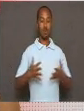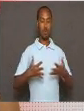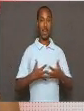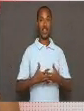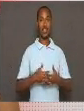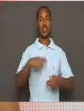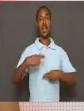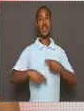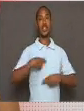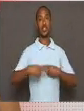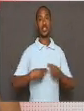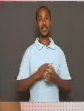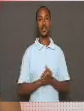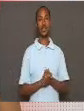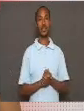combination reactions,